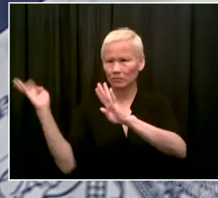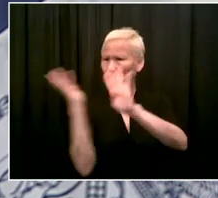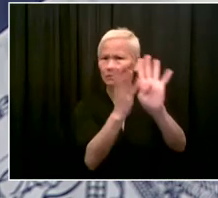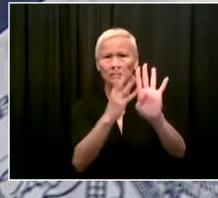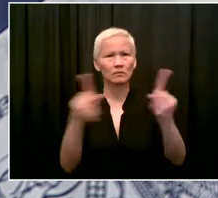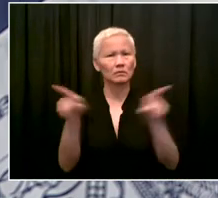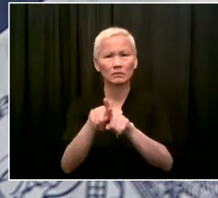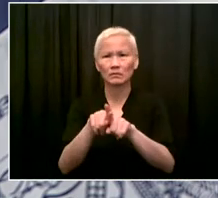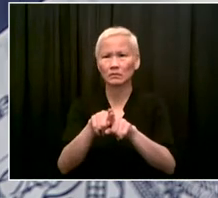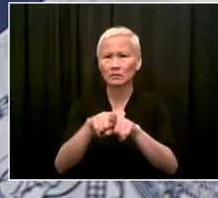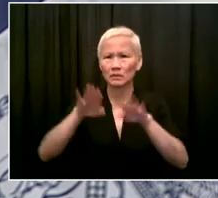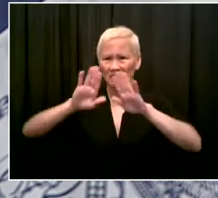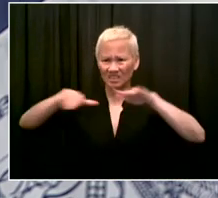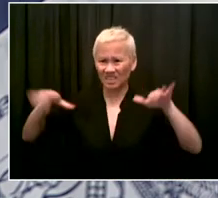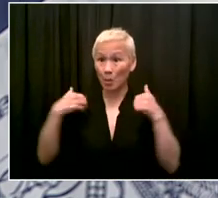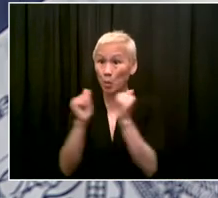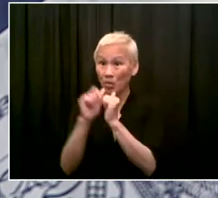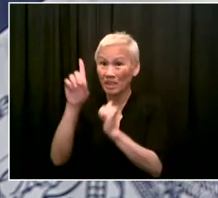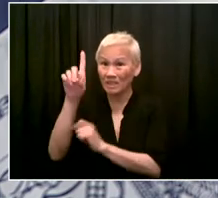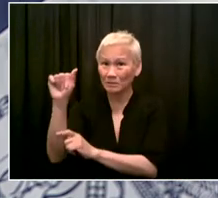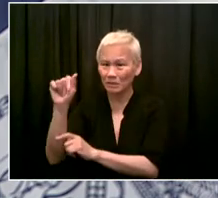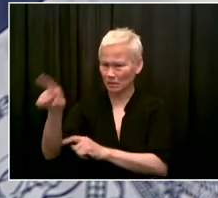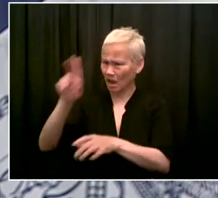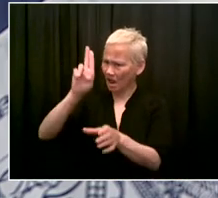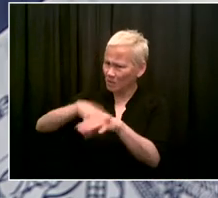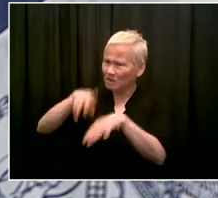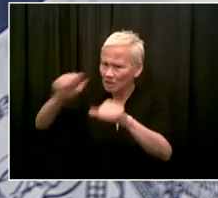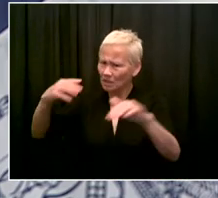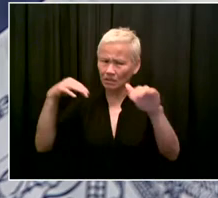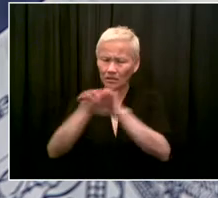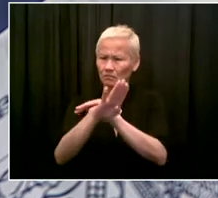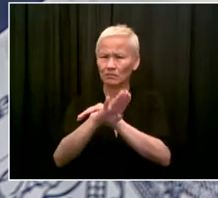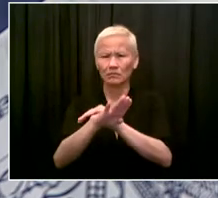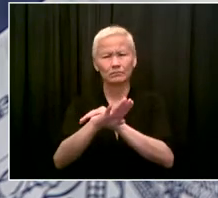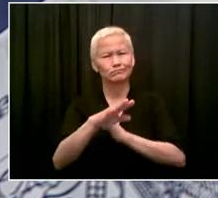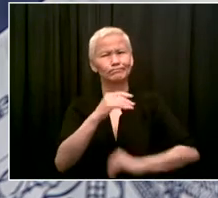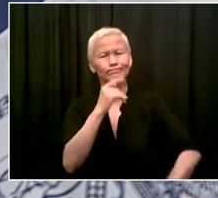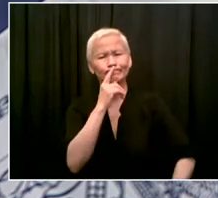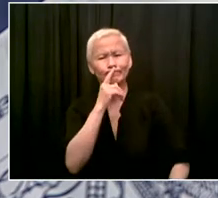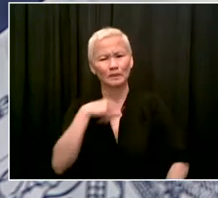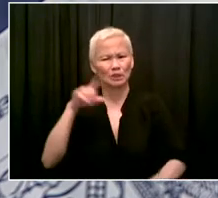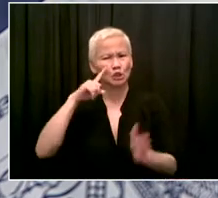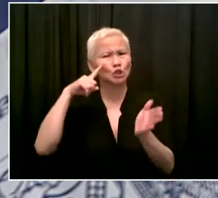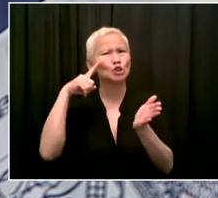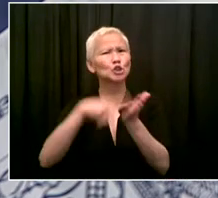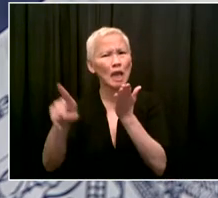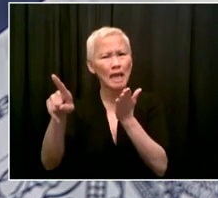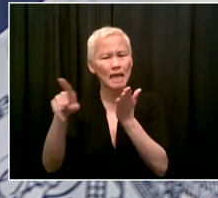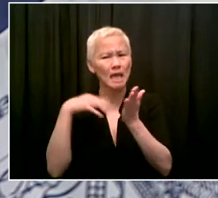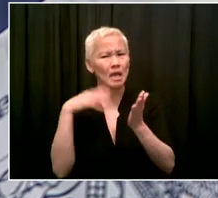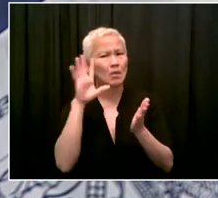information. We'll work to resolve those specific cases, but no, the goal here is to give every parent a positive